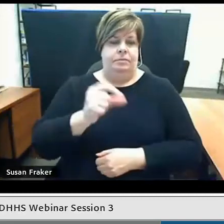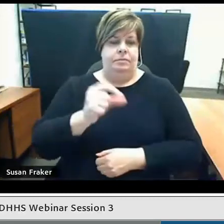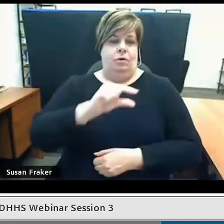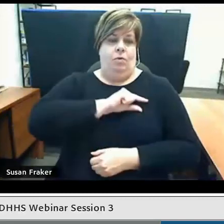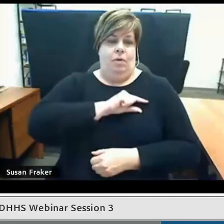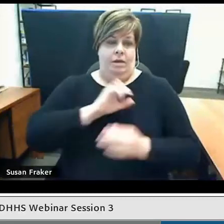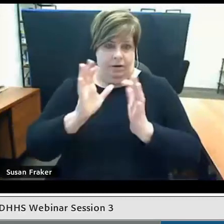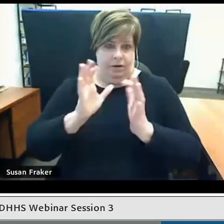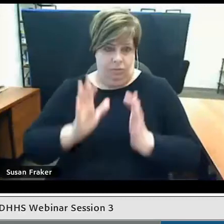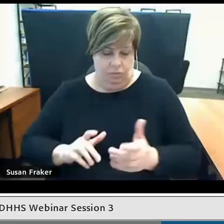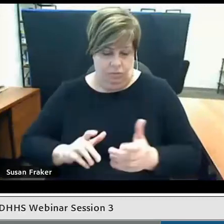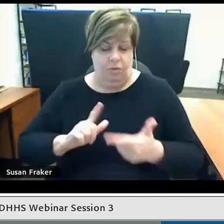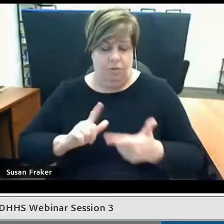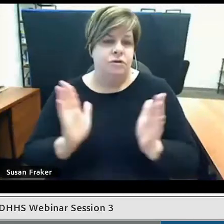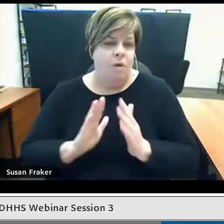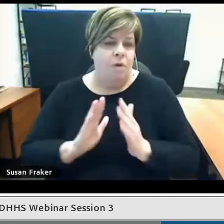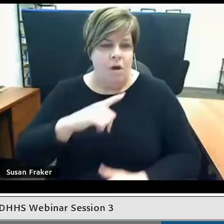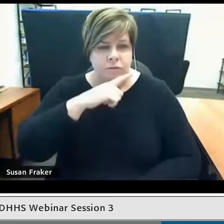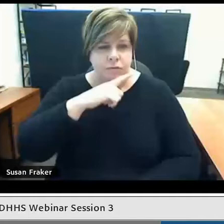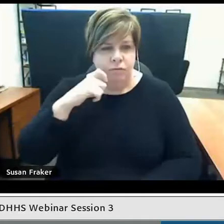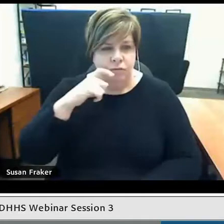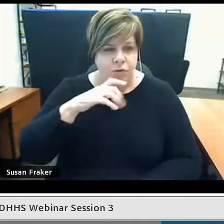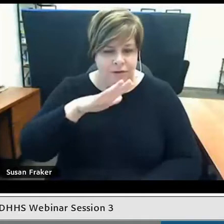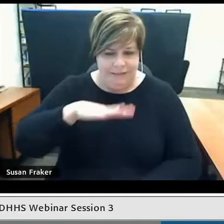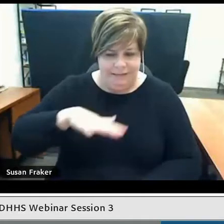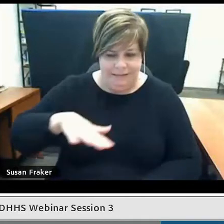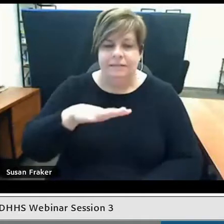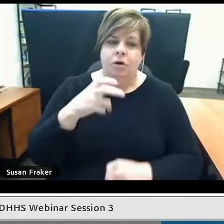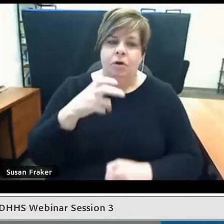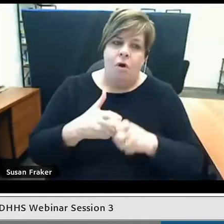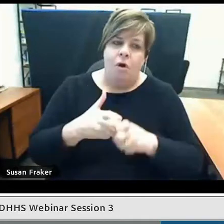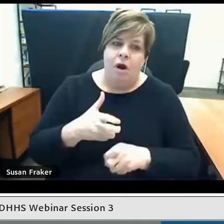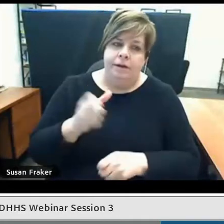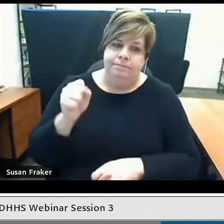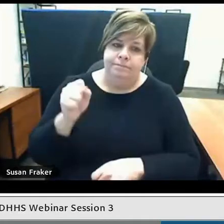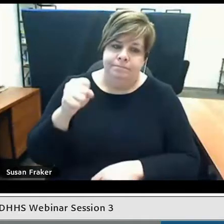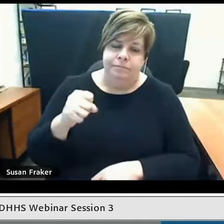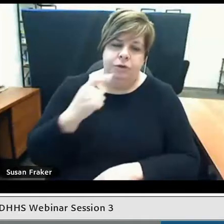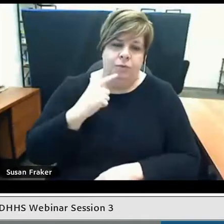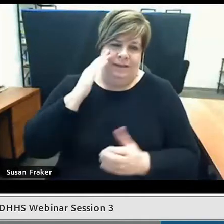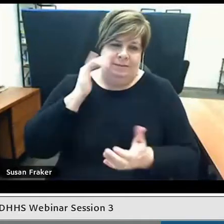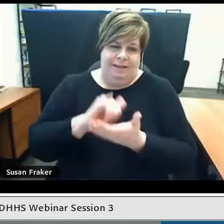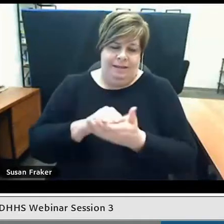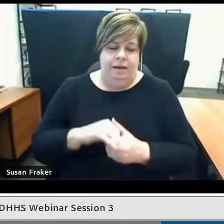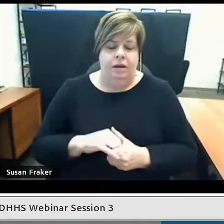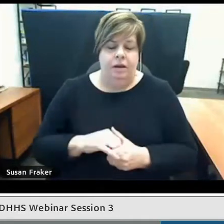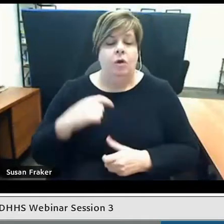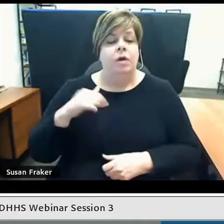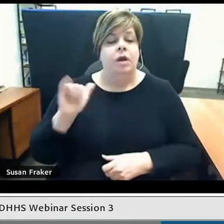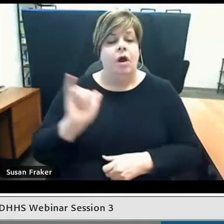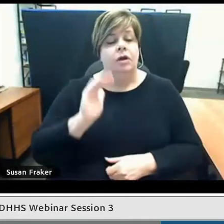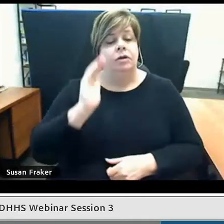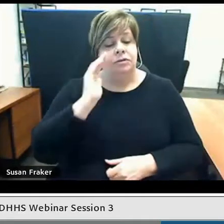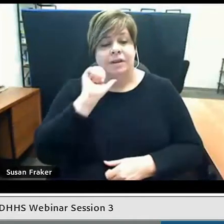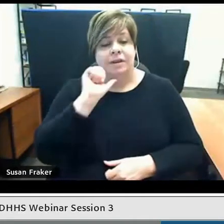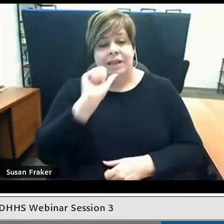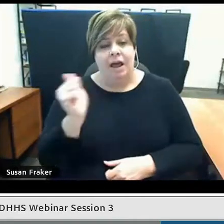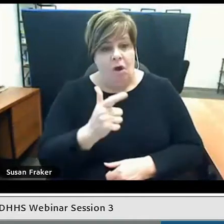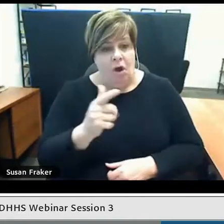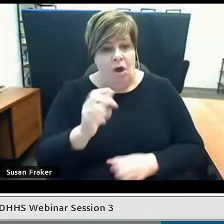interpreter. In smaller rural areas, it's going to be harder, as you would expect. We also know that not all